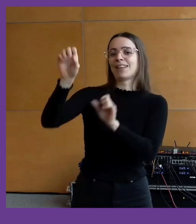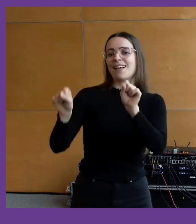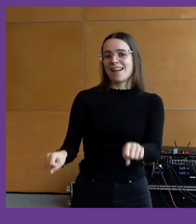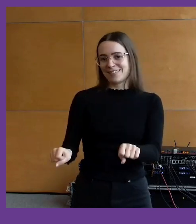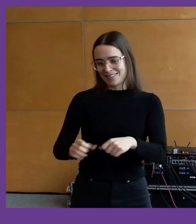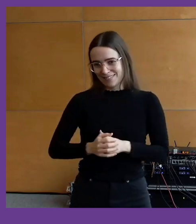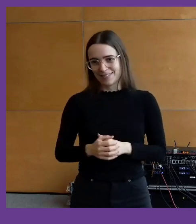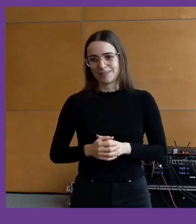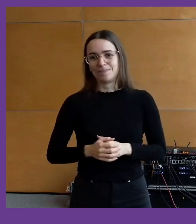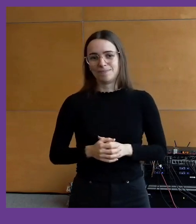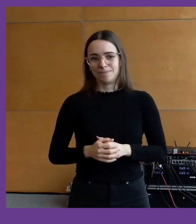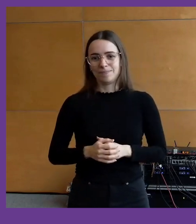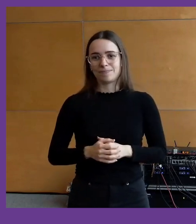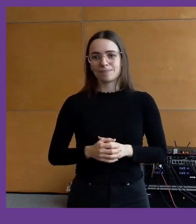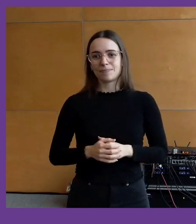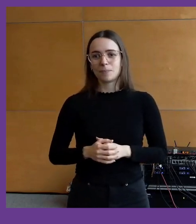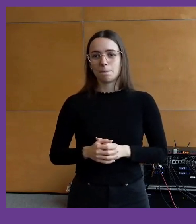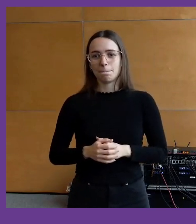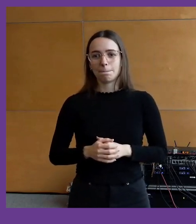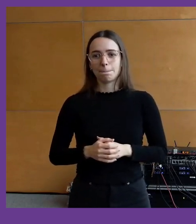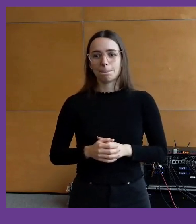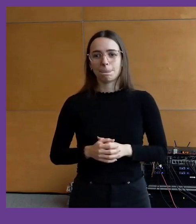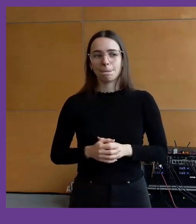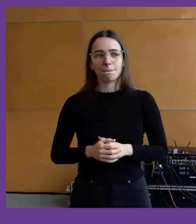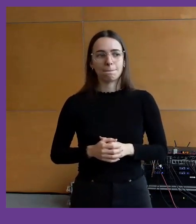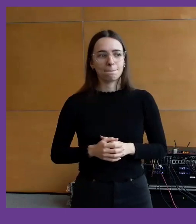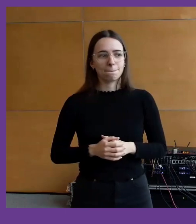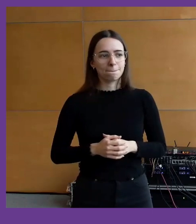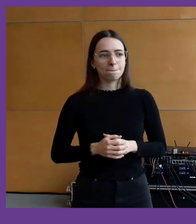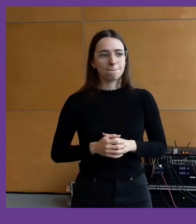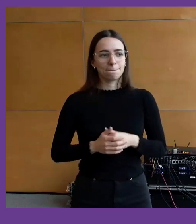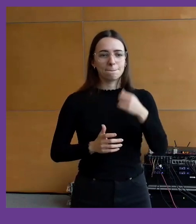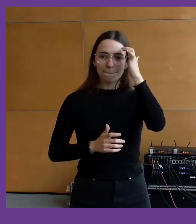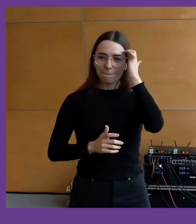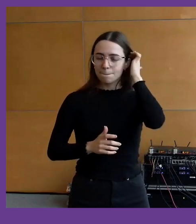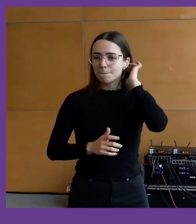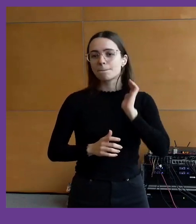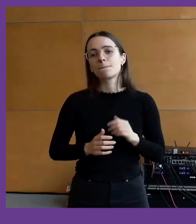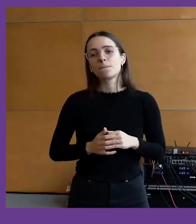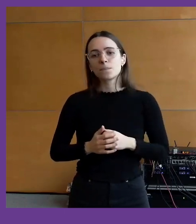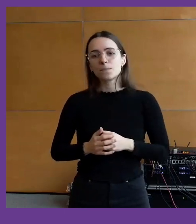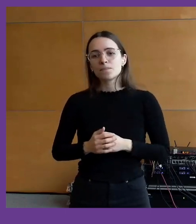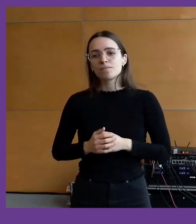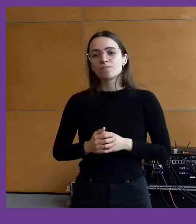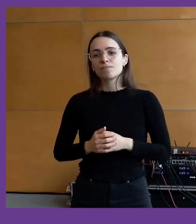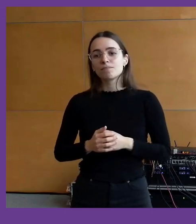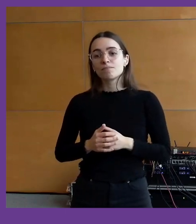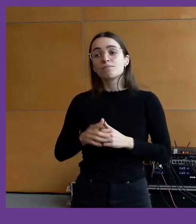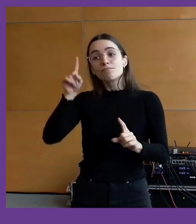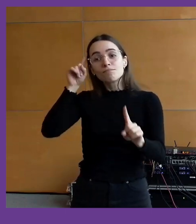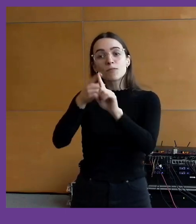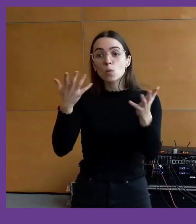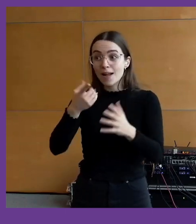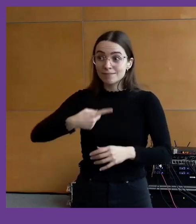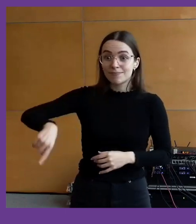right for enjoyment of tourism by persons with disabilities, is accessibility, but also the